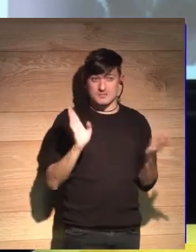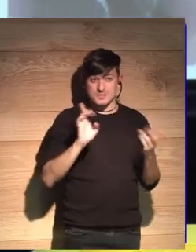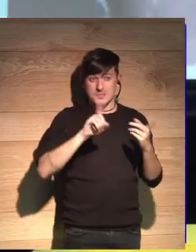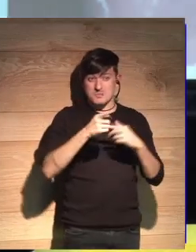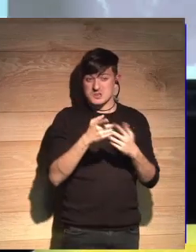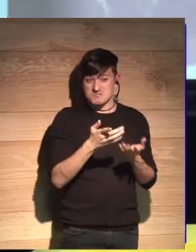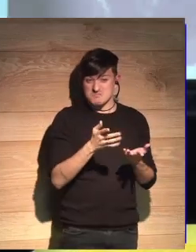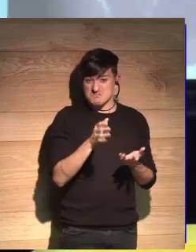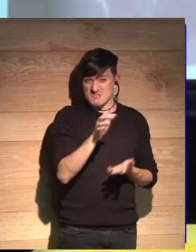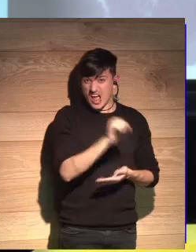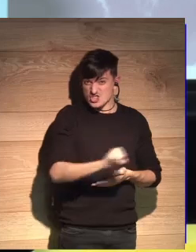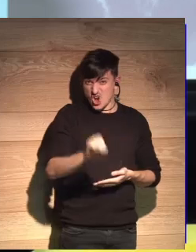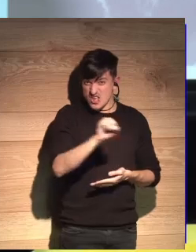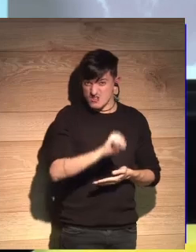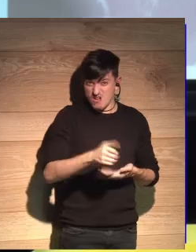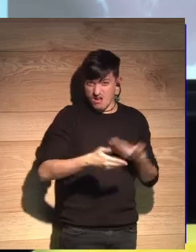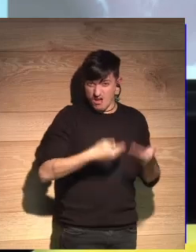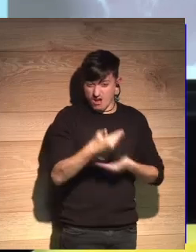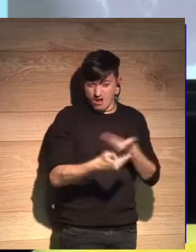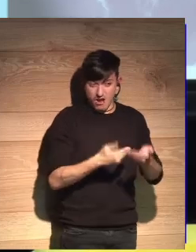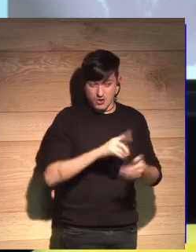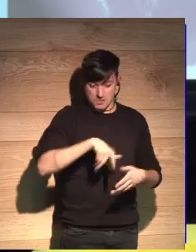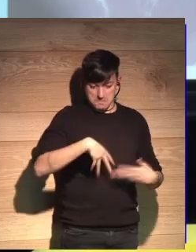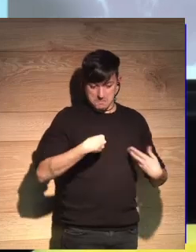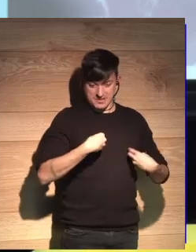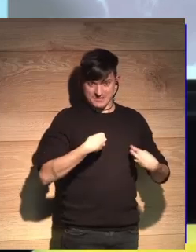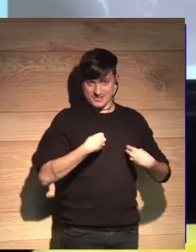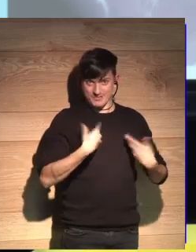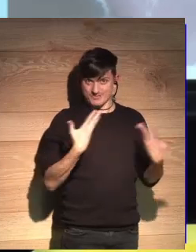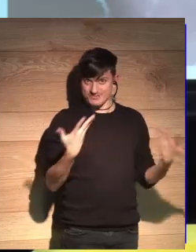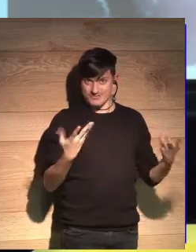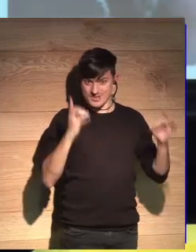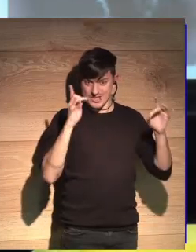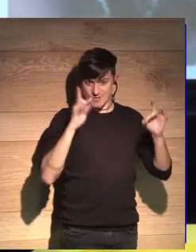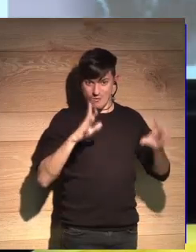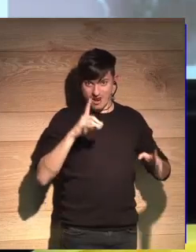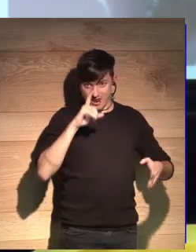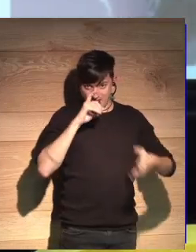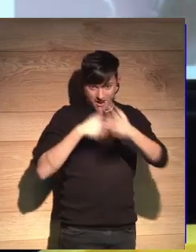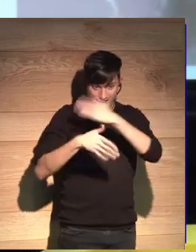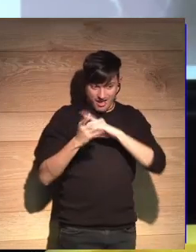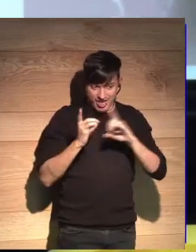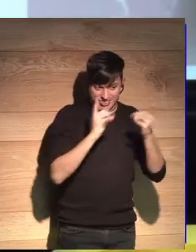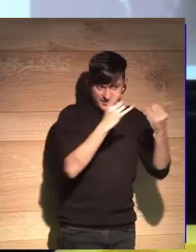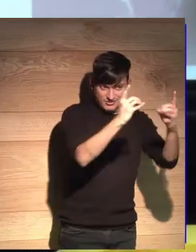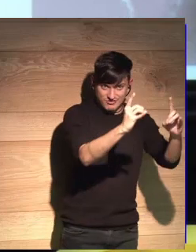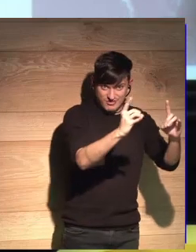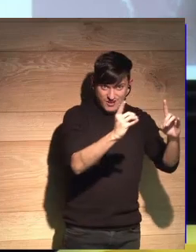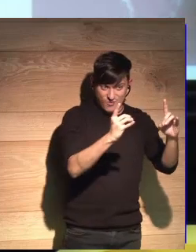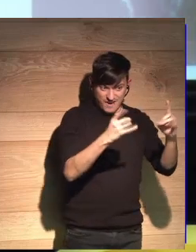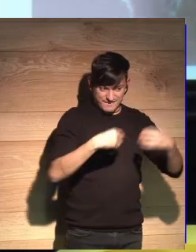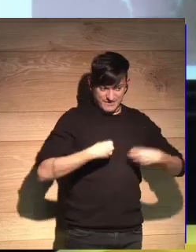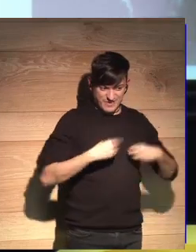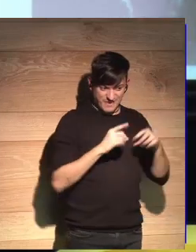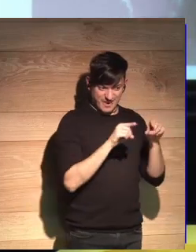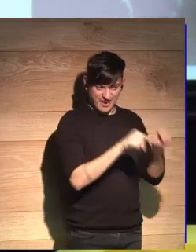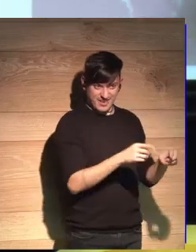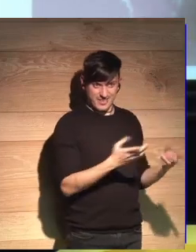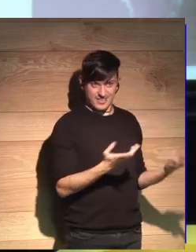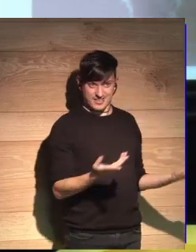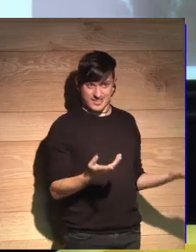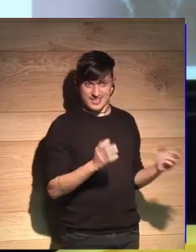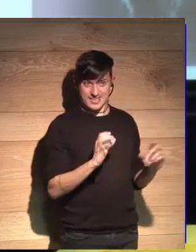living almost like our ancestors in the forest did. And then we took over the world. This has been great